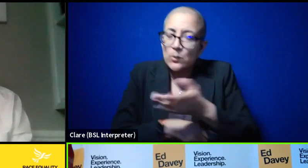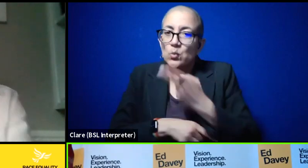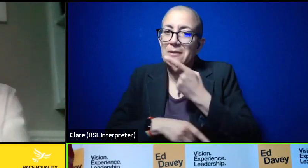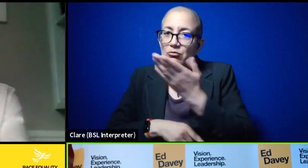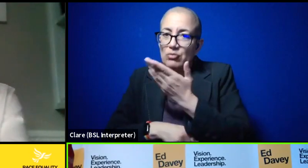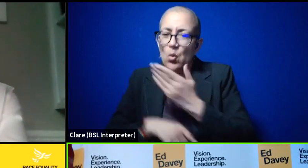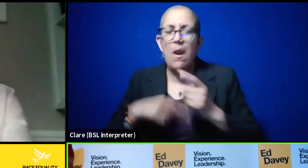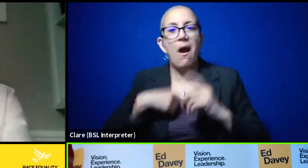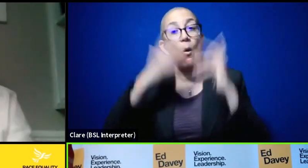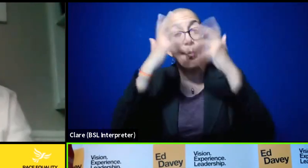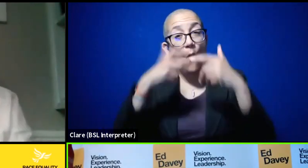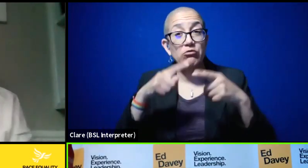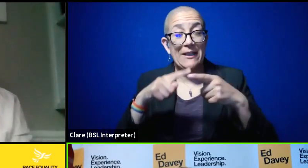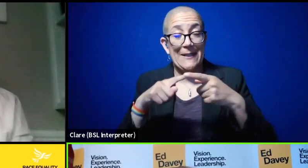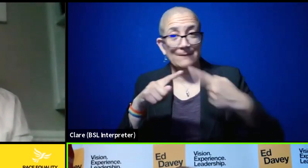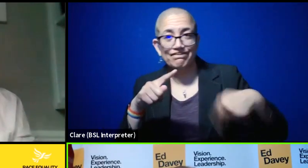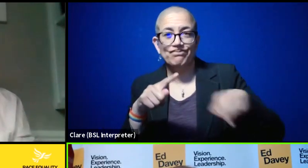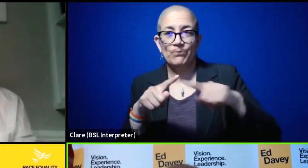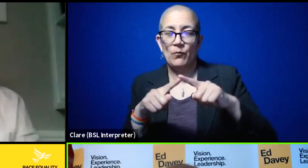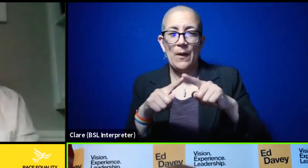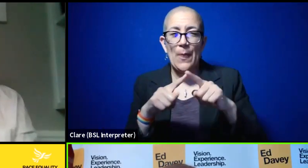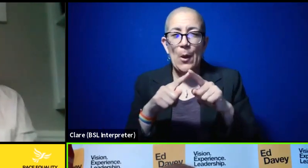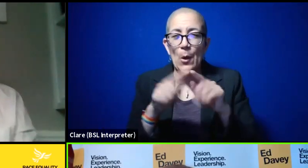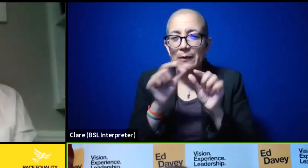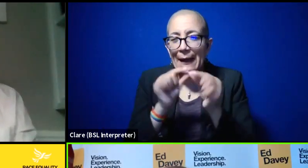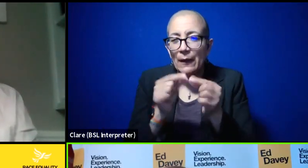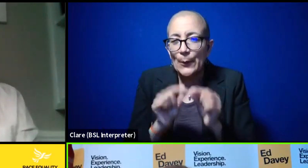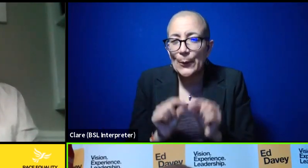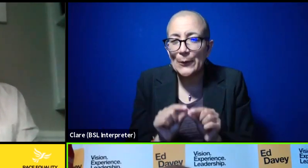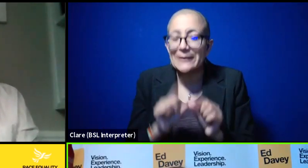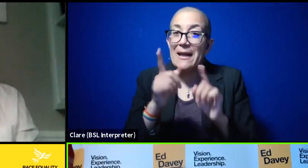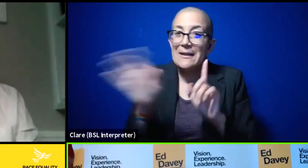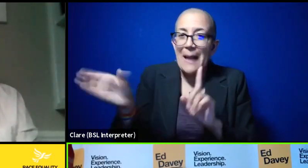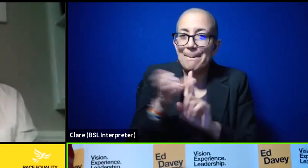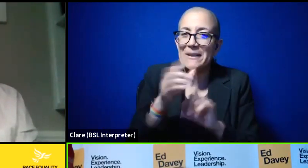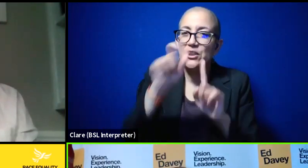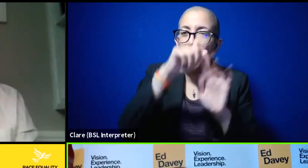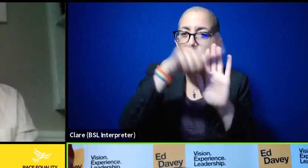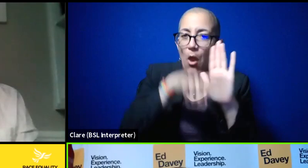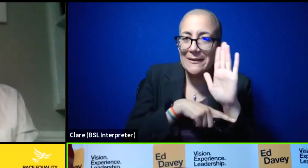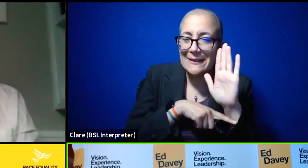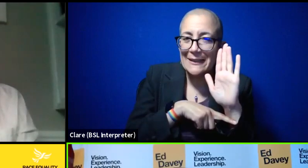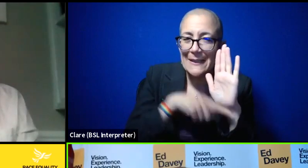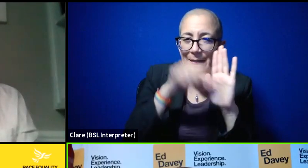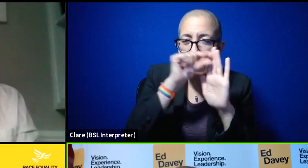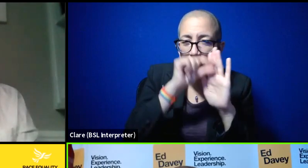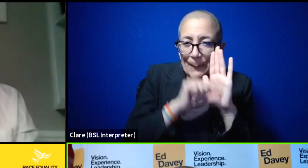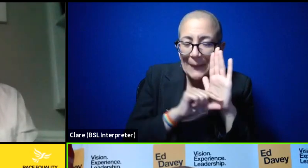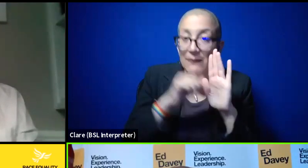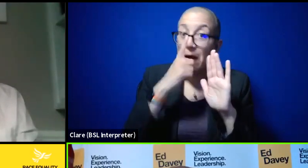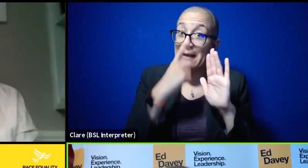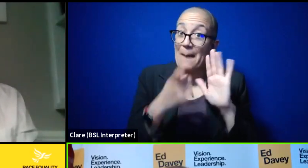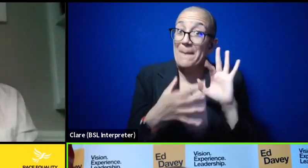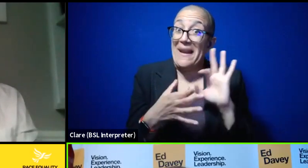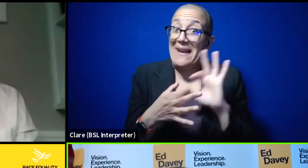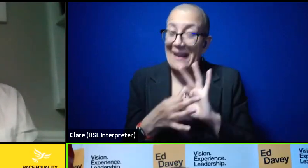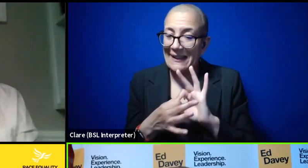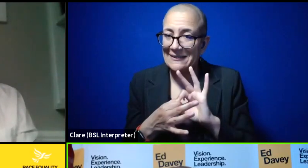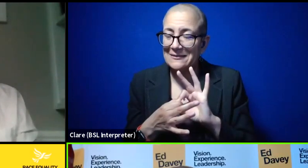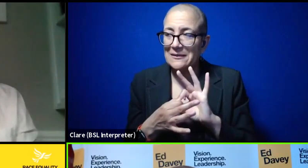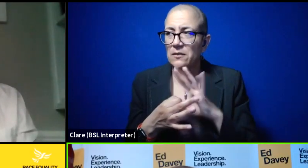those sorts of little nuances that you get in admissions policies can be linked not necessarily on